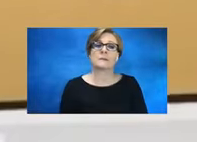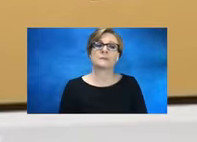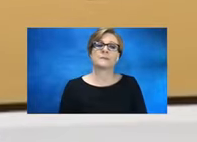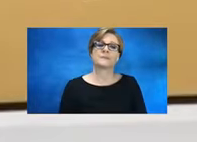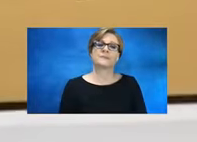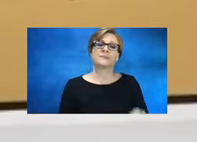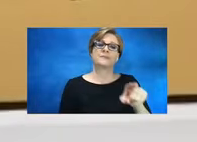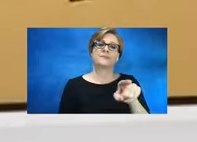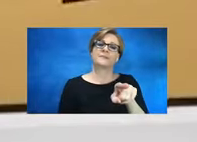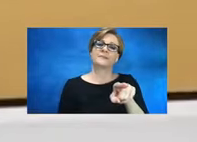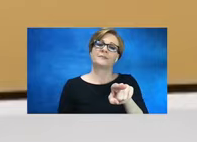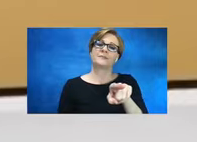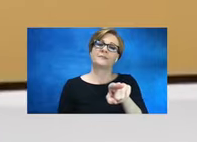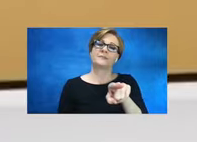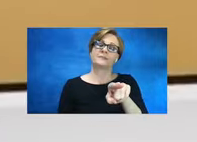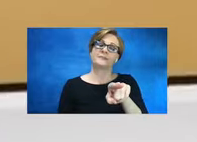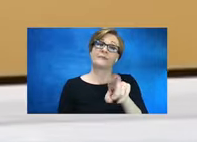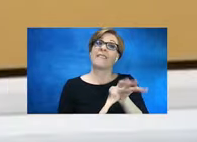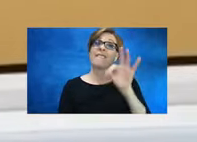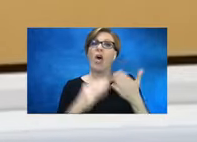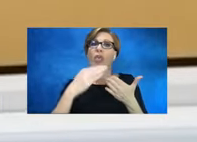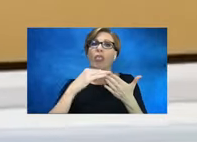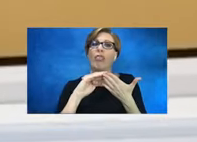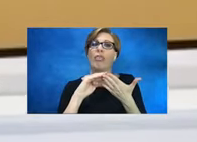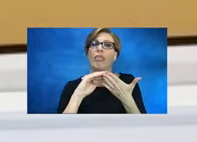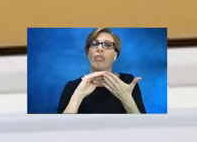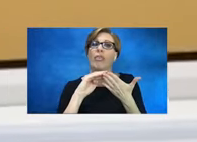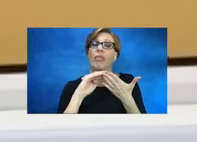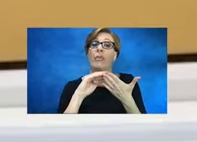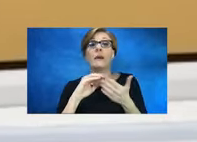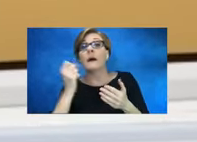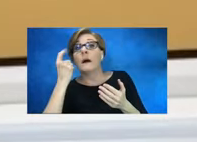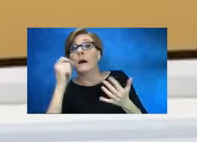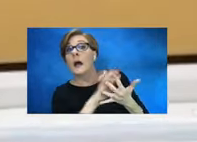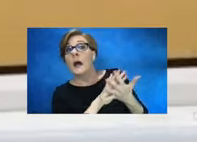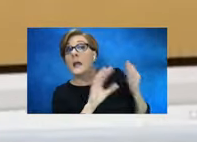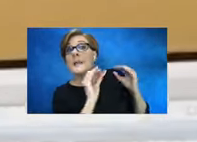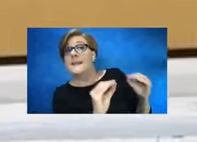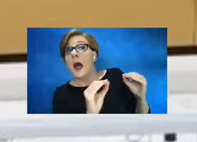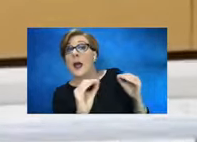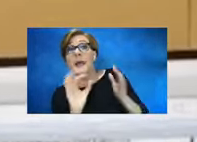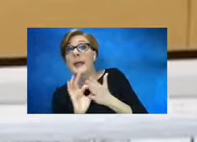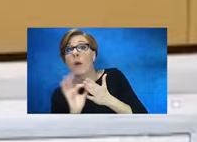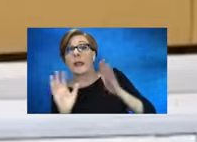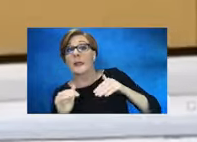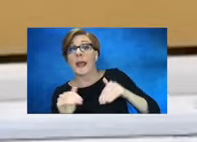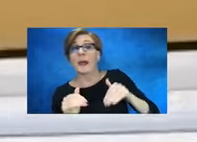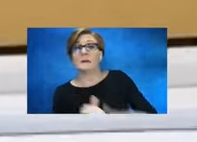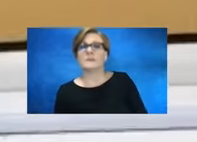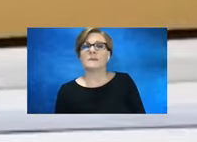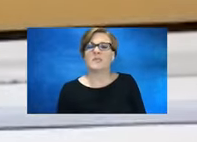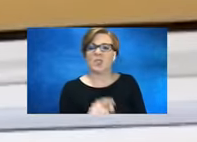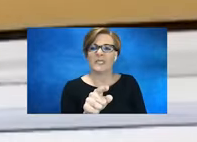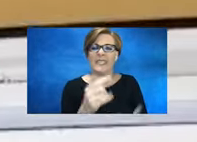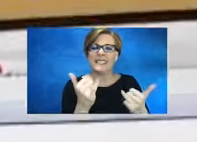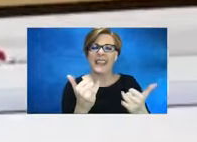them have been tabulated at this point in time. And it then allows us to view the image so we can confirm we have the right ballot.